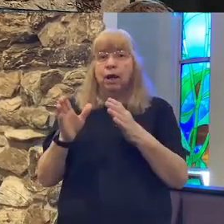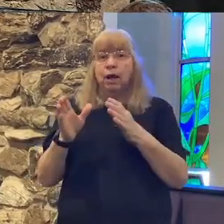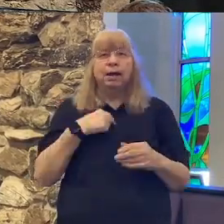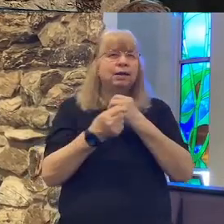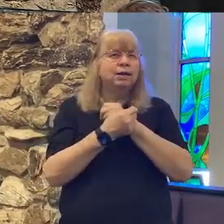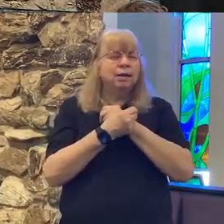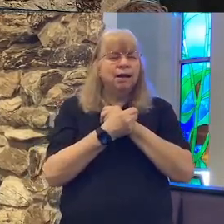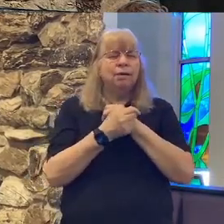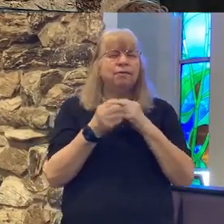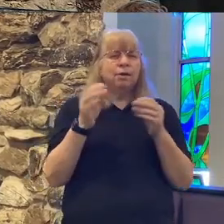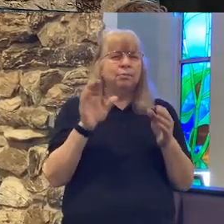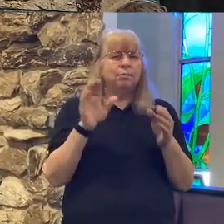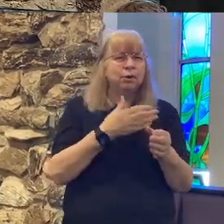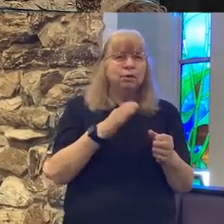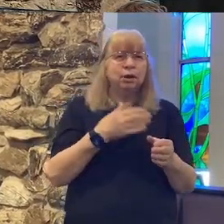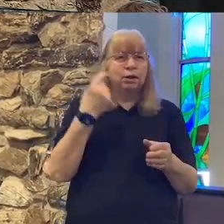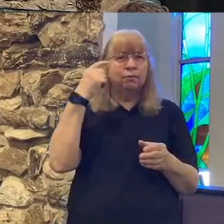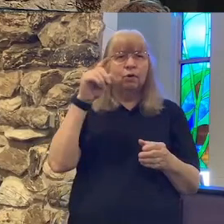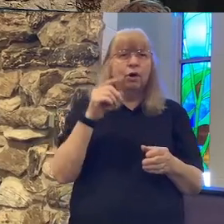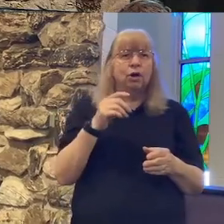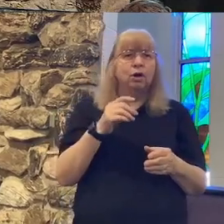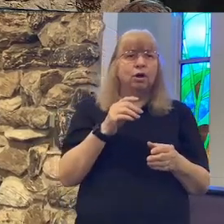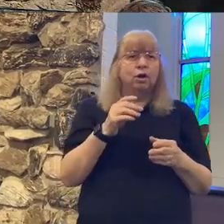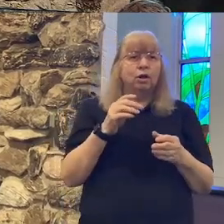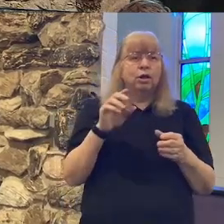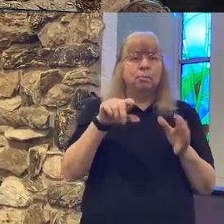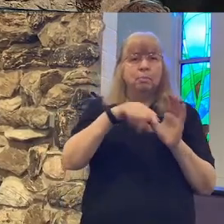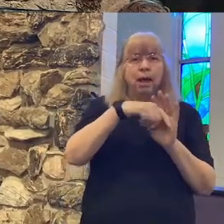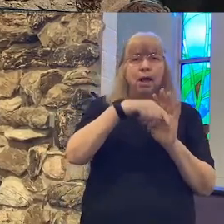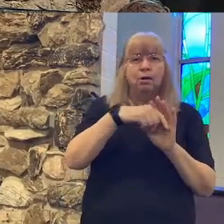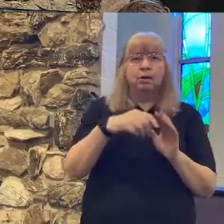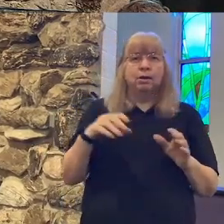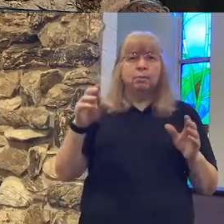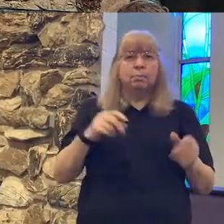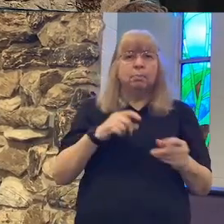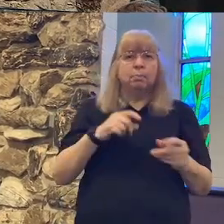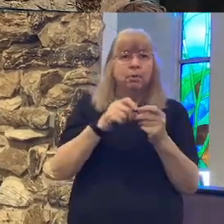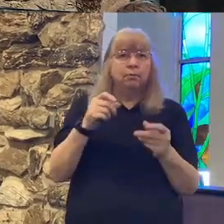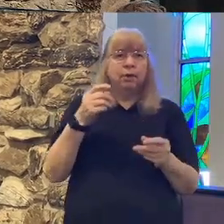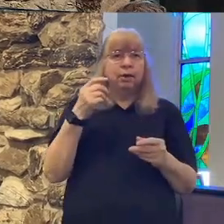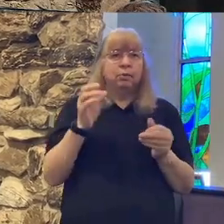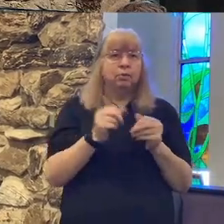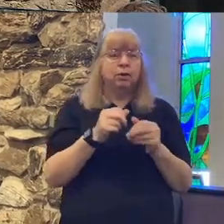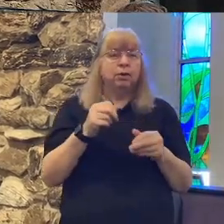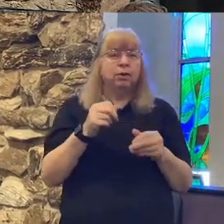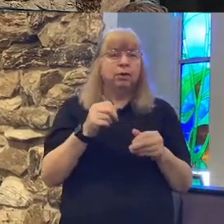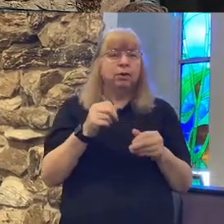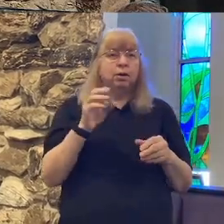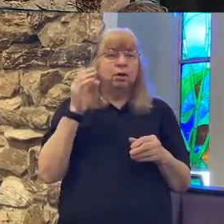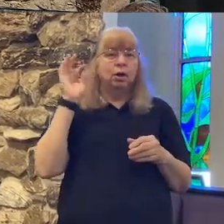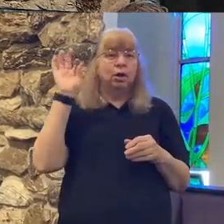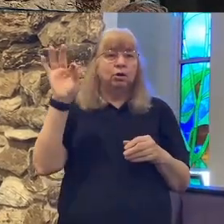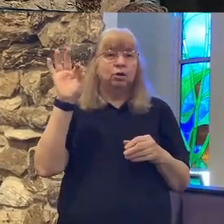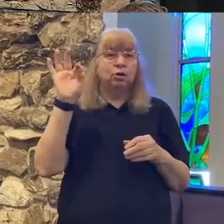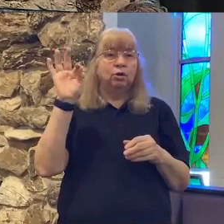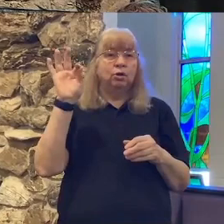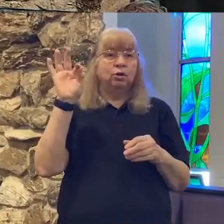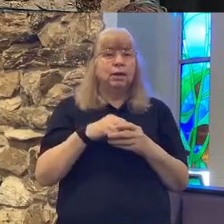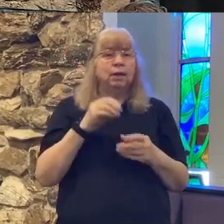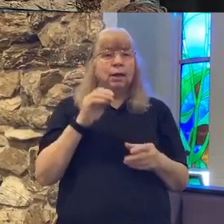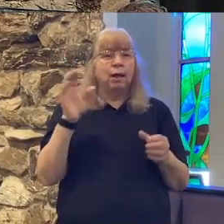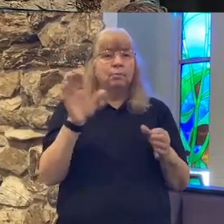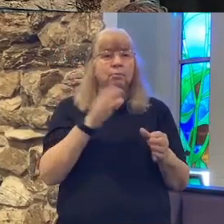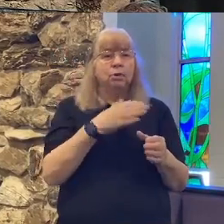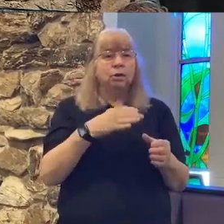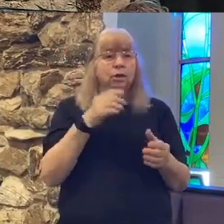had for today, Jay, with the bells, because it fits perfectly with the sermon. Because in that music, what you heard, or what